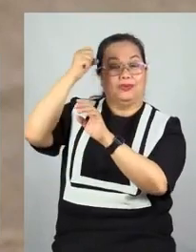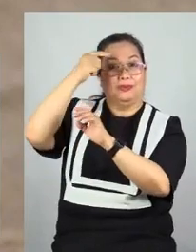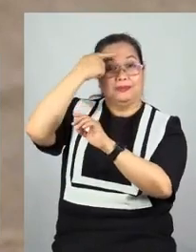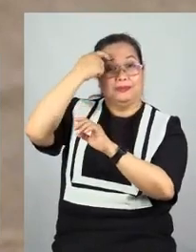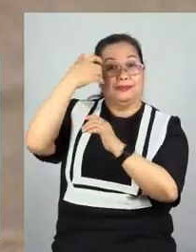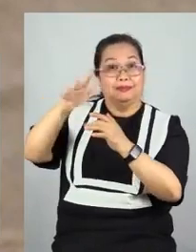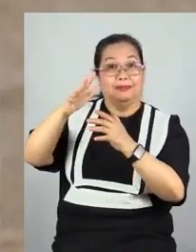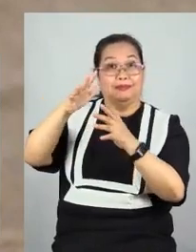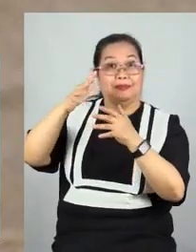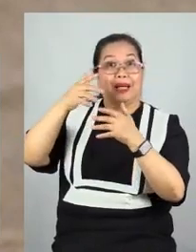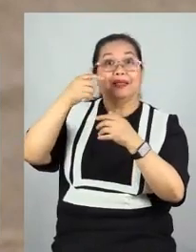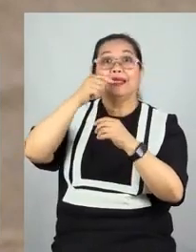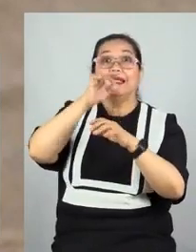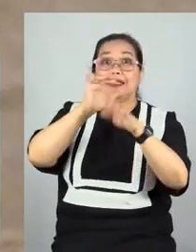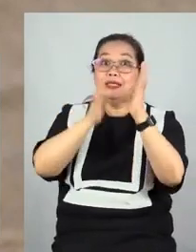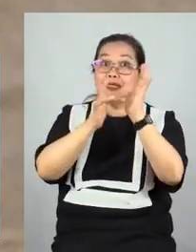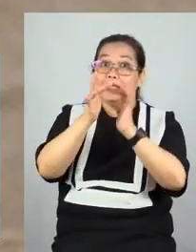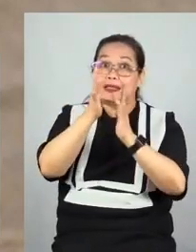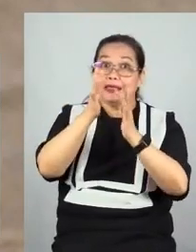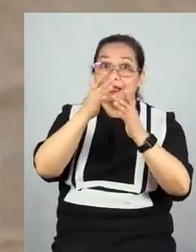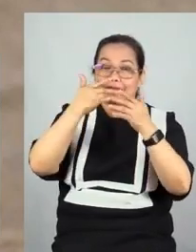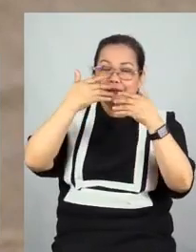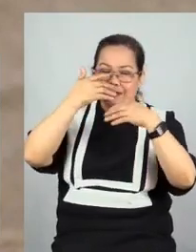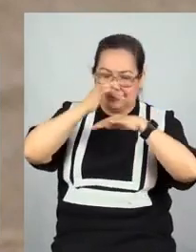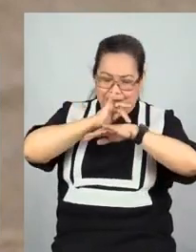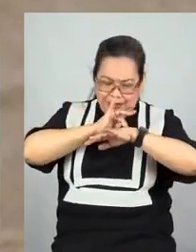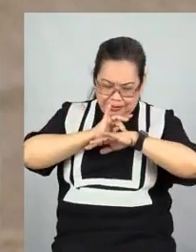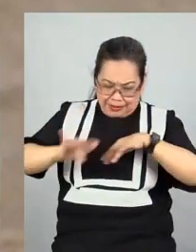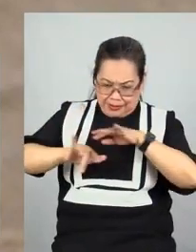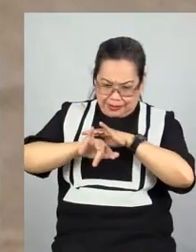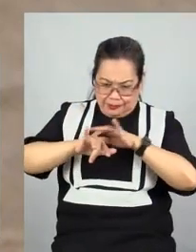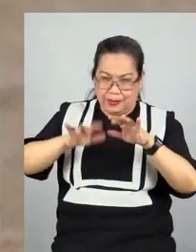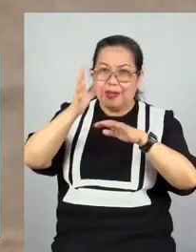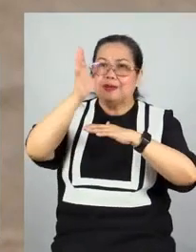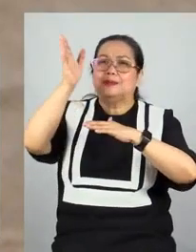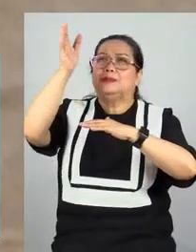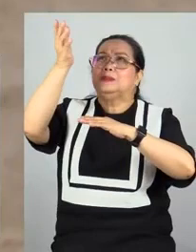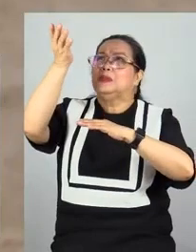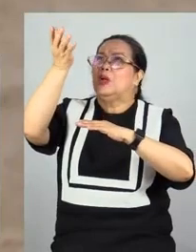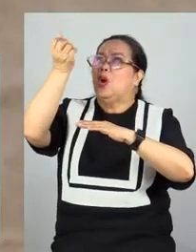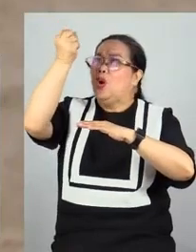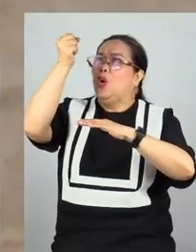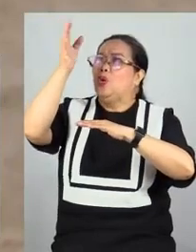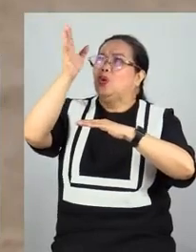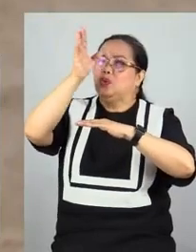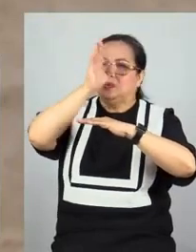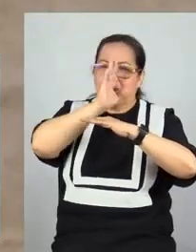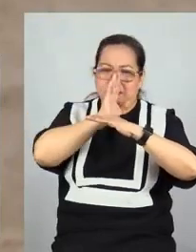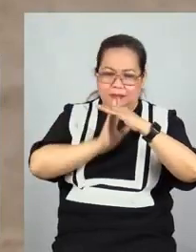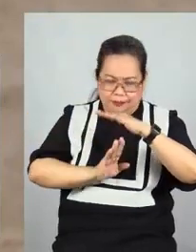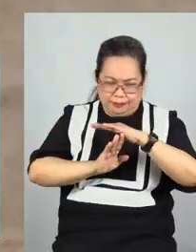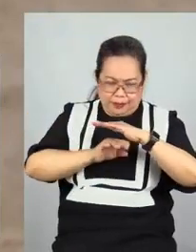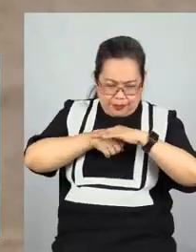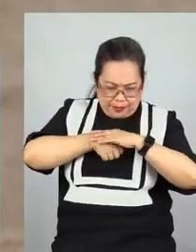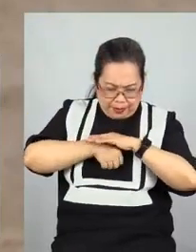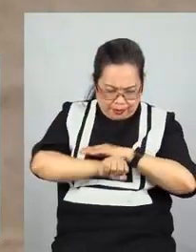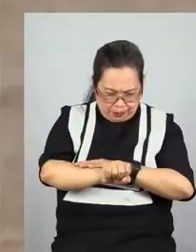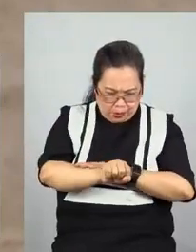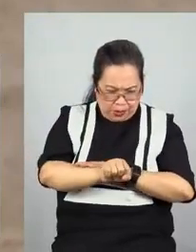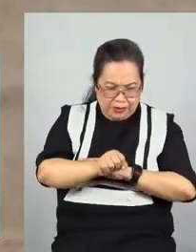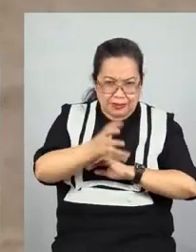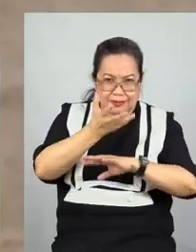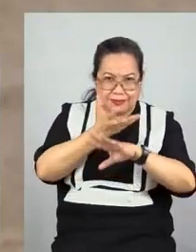but emptied himself by taking the form of a servant, being born in the